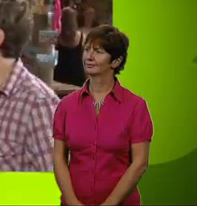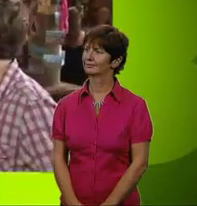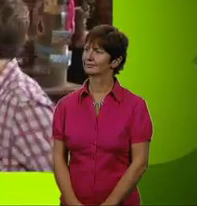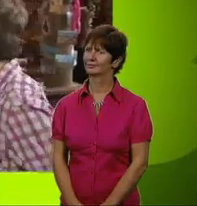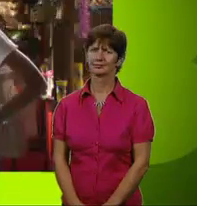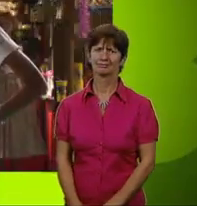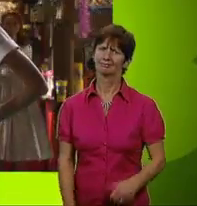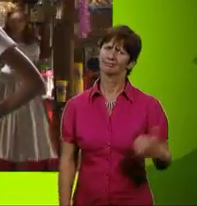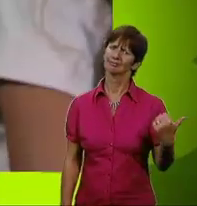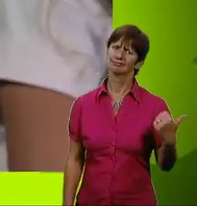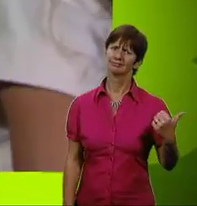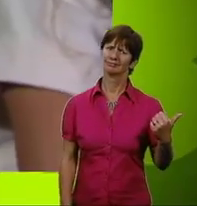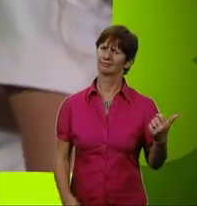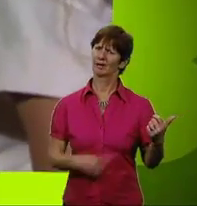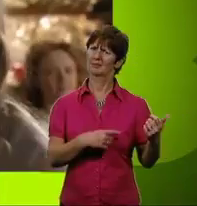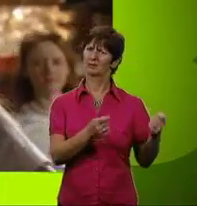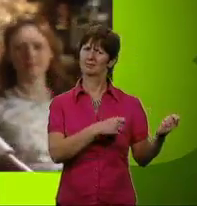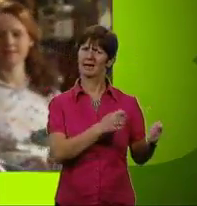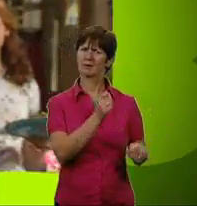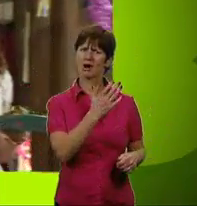Why she brought that back? Dunno.